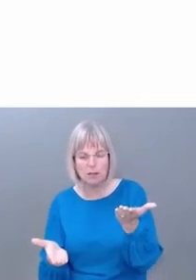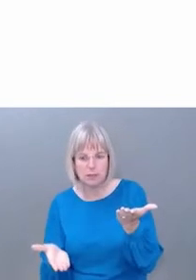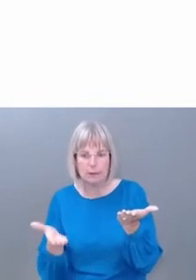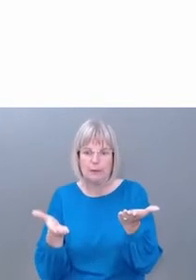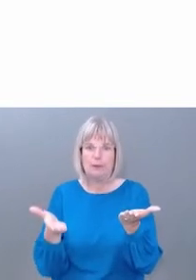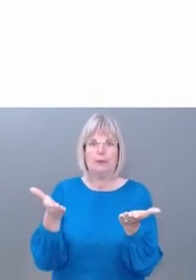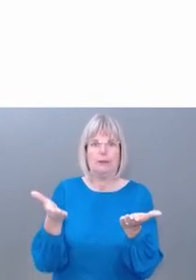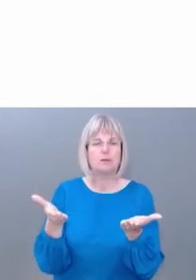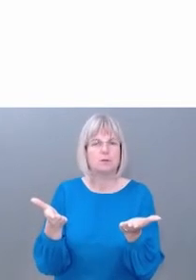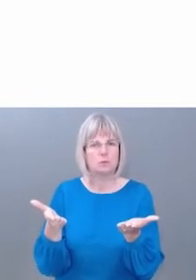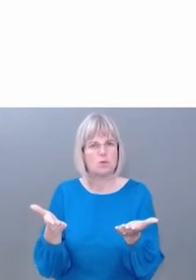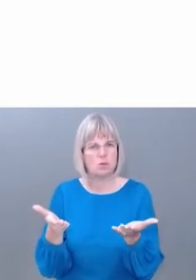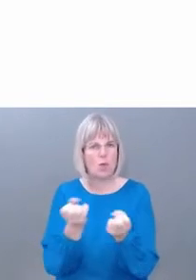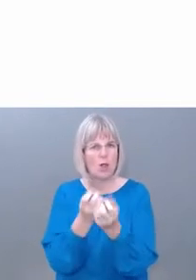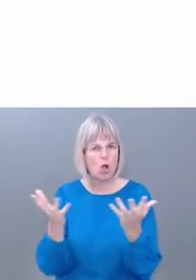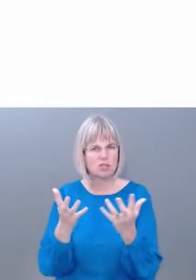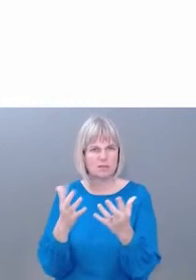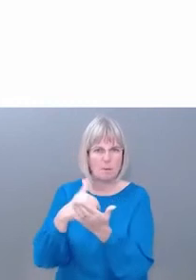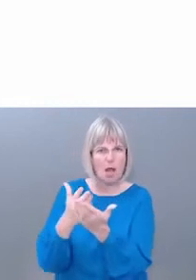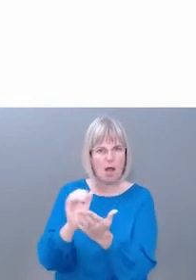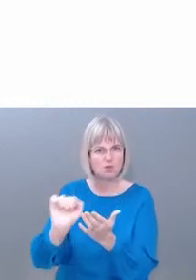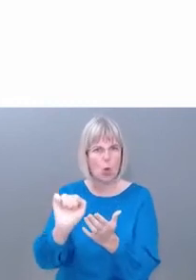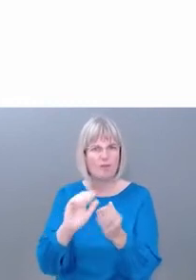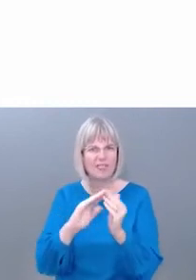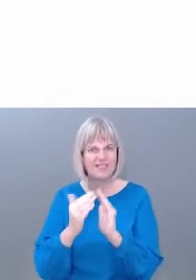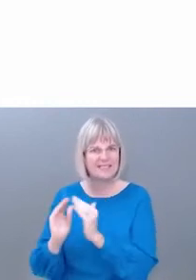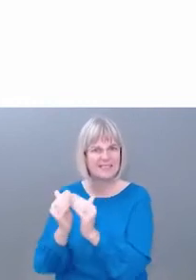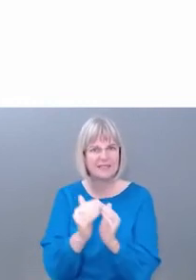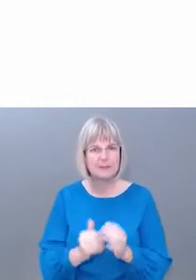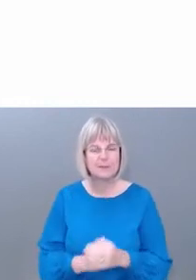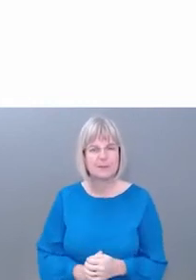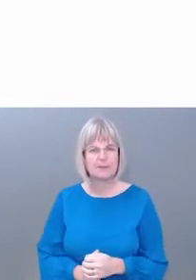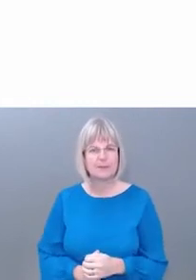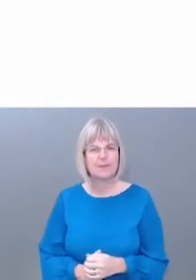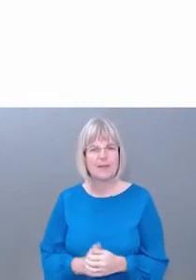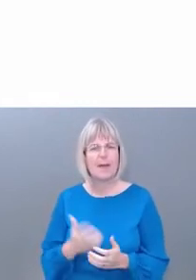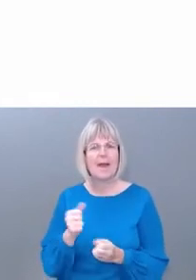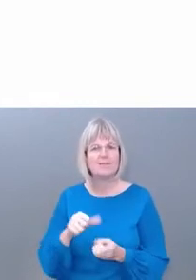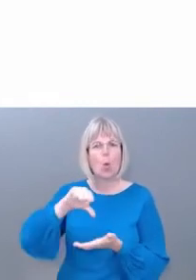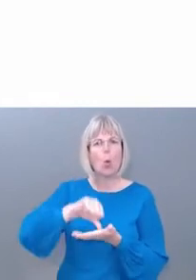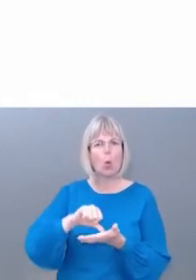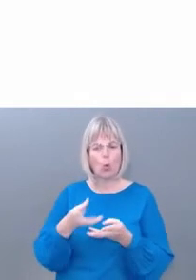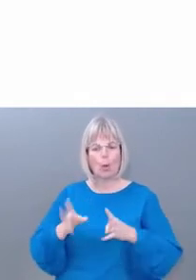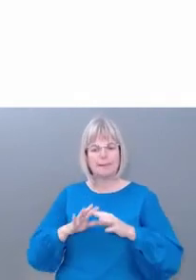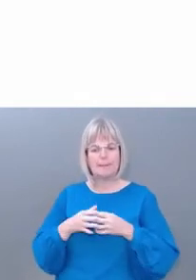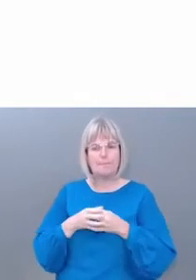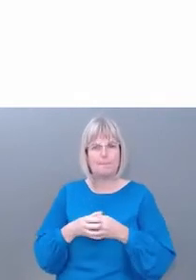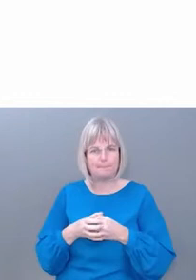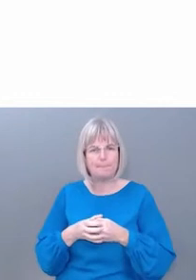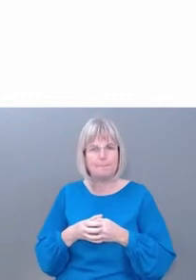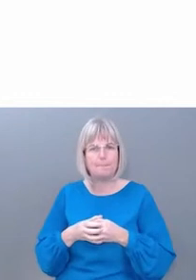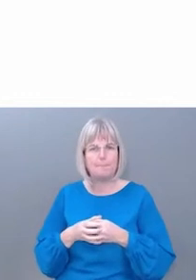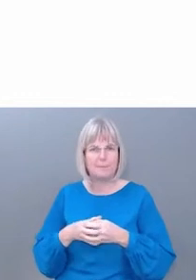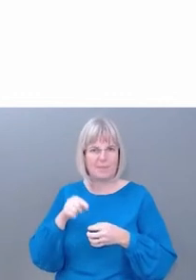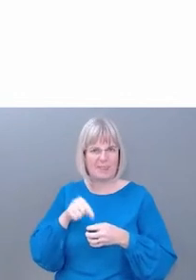the city. A core team supports the network function and this capacity building across the system. So we're really lucky